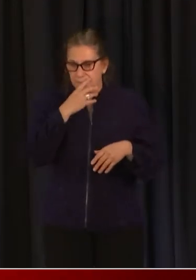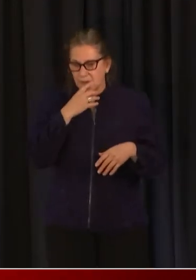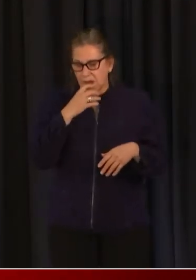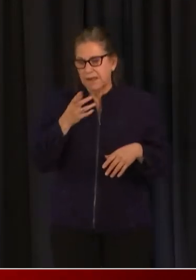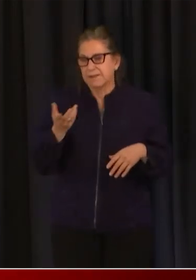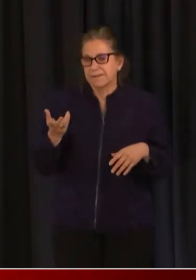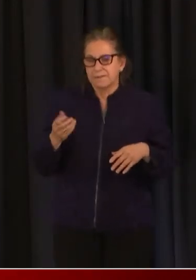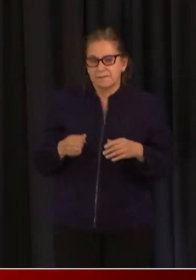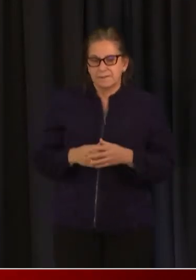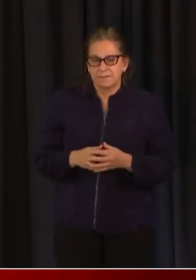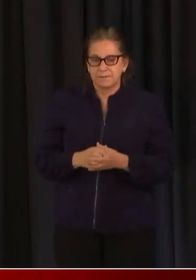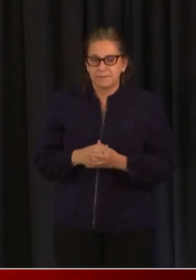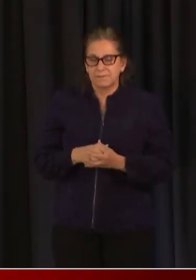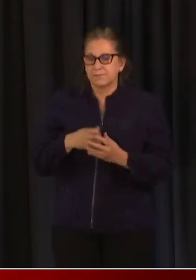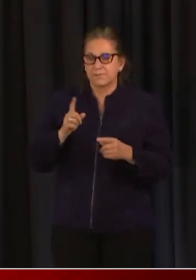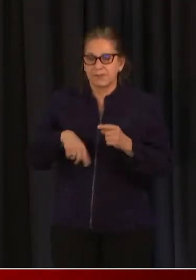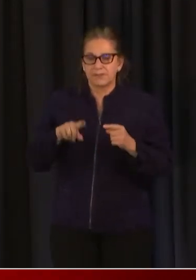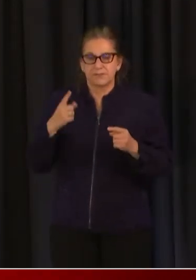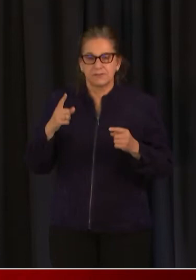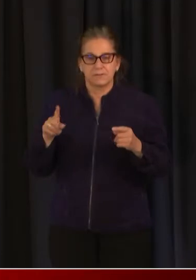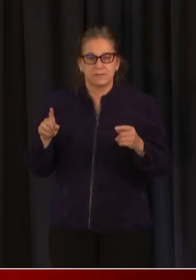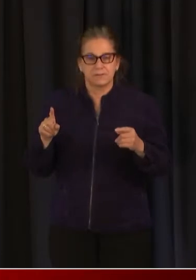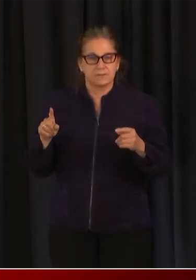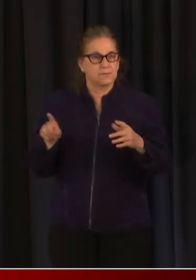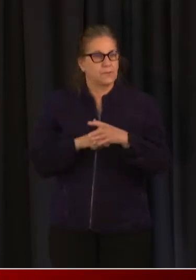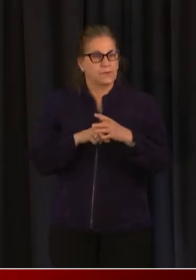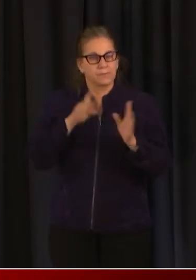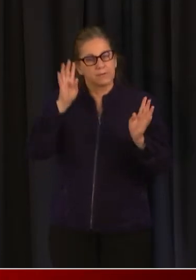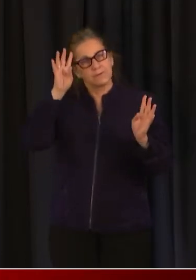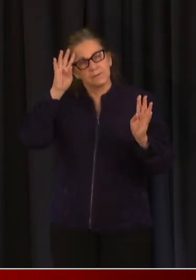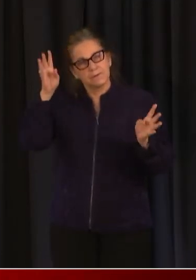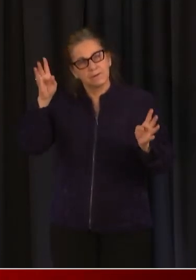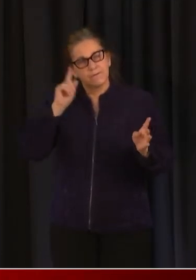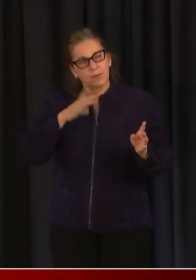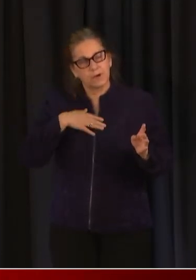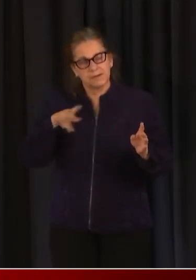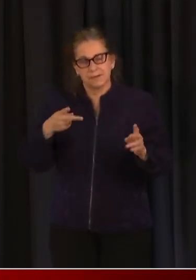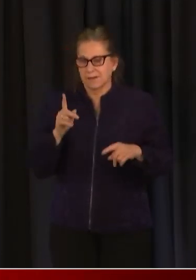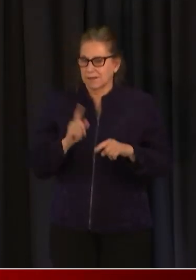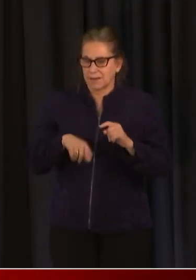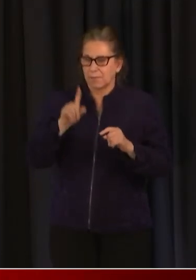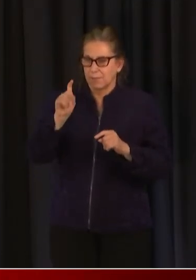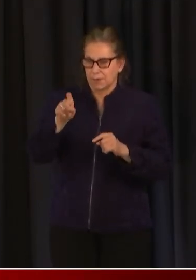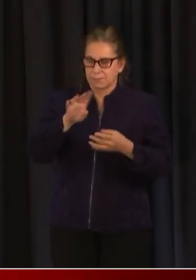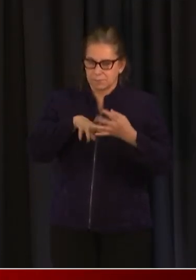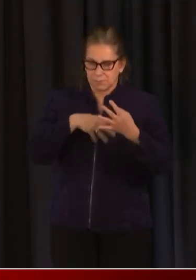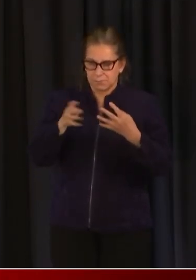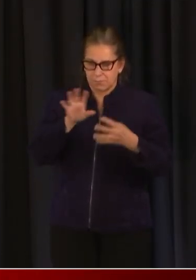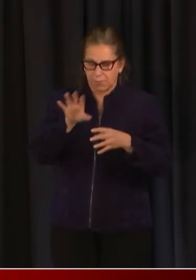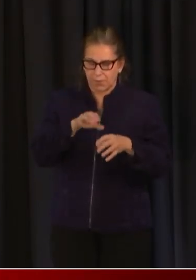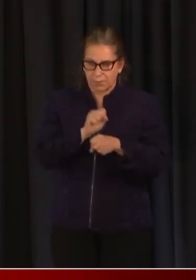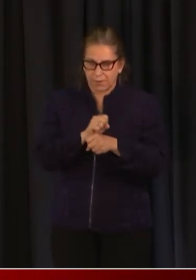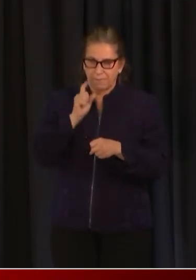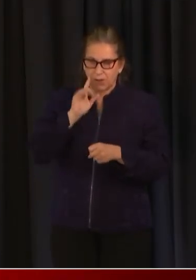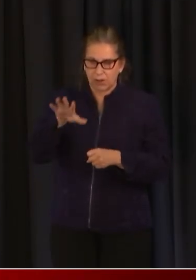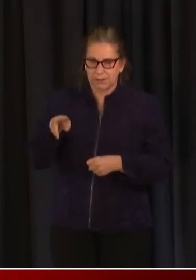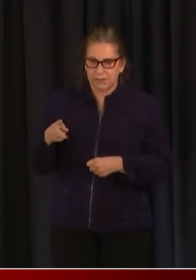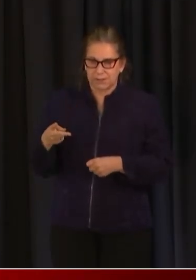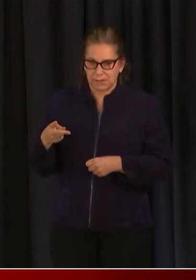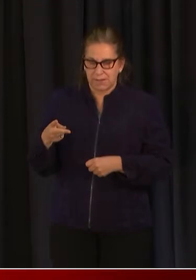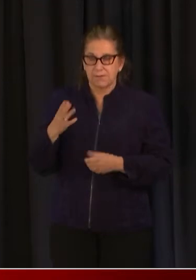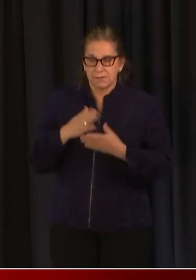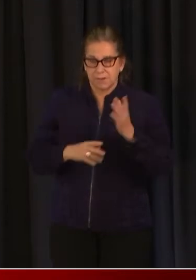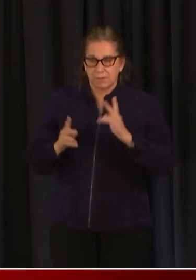of the public to just show up and asking for a second dose of vaccine. That's important because it may cause a